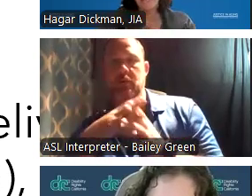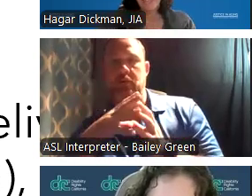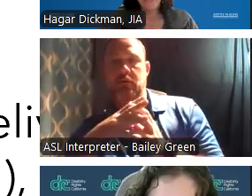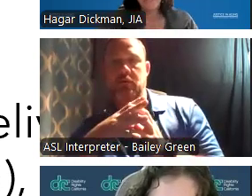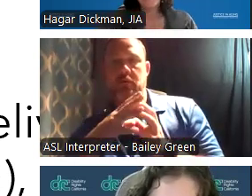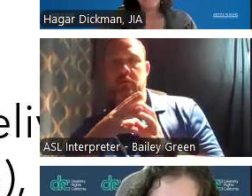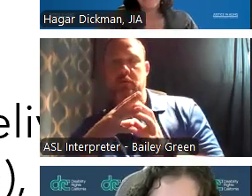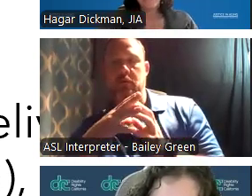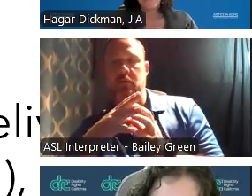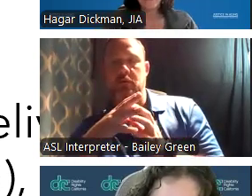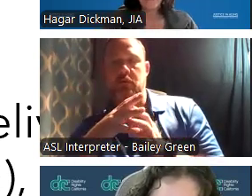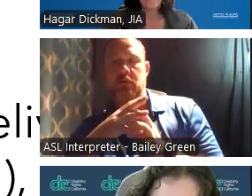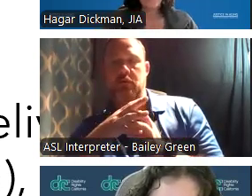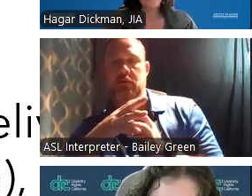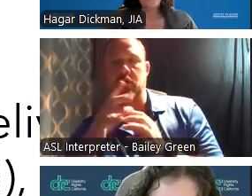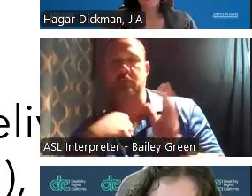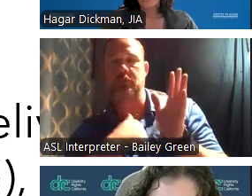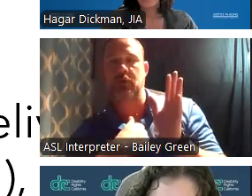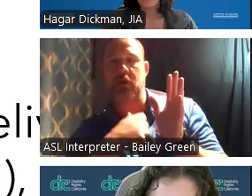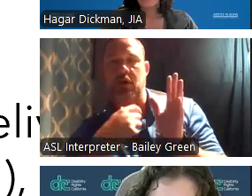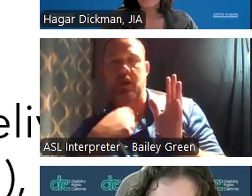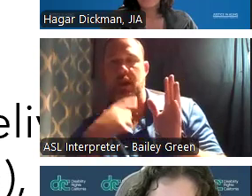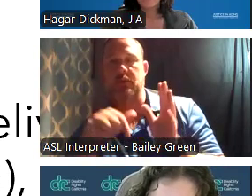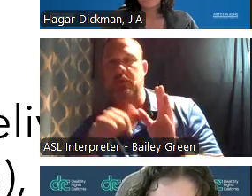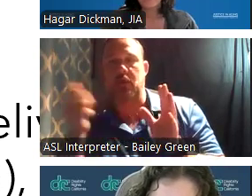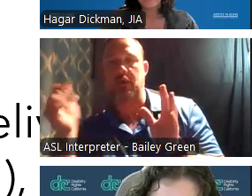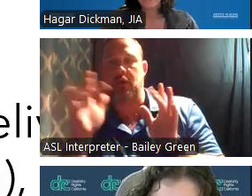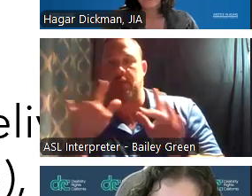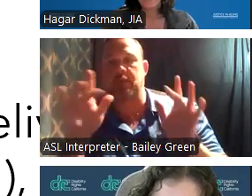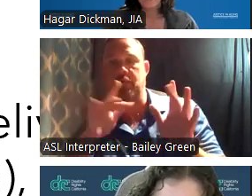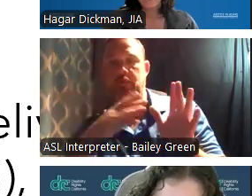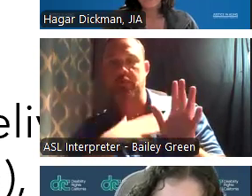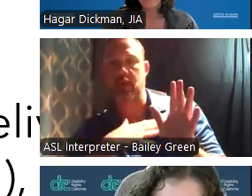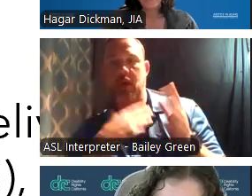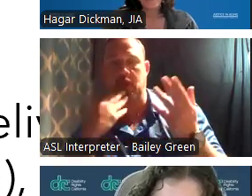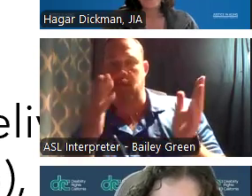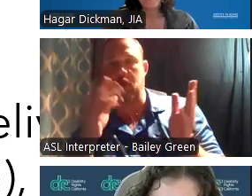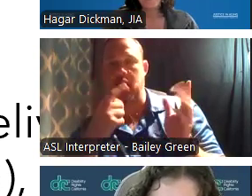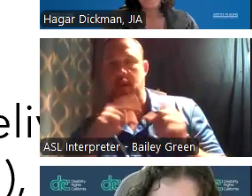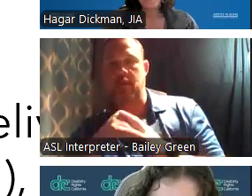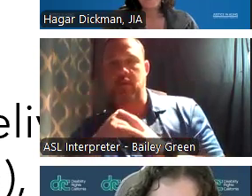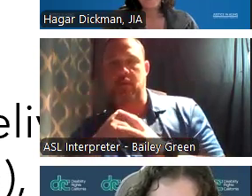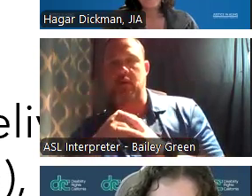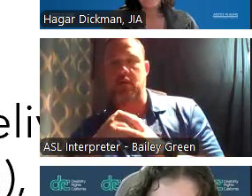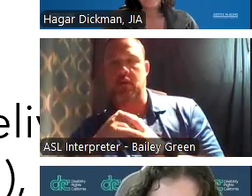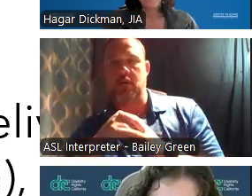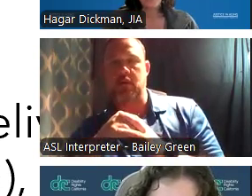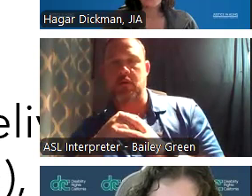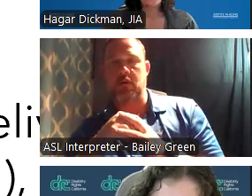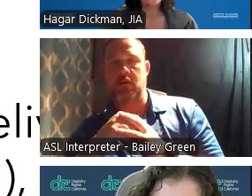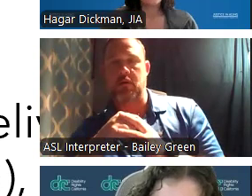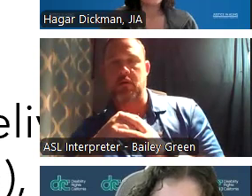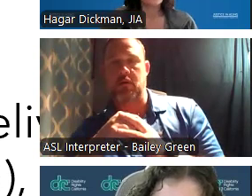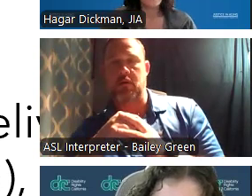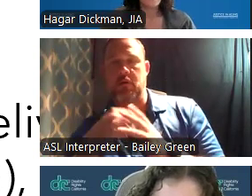Yeah, great. I'm sorry. I had to jump on another computer because mine's, I don't know what happened. But yes, would you like me to share